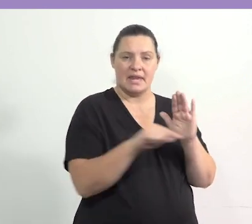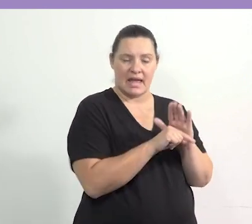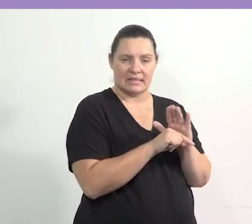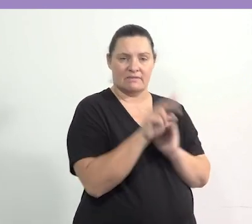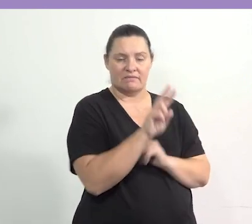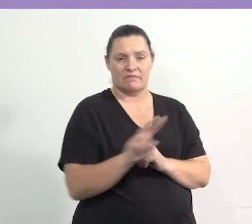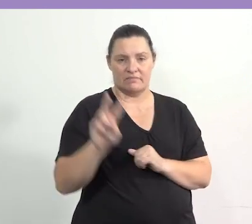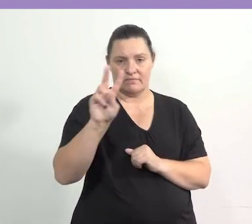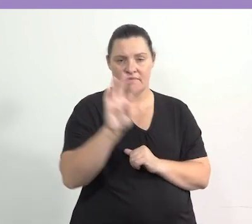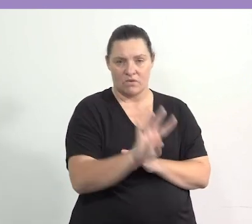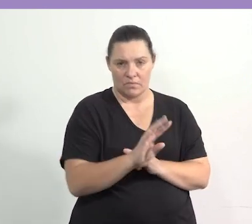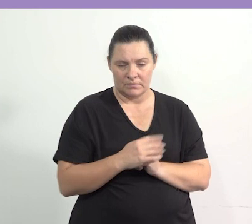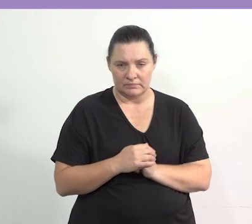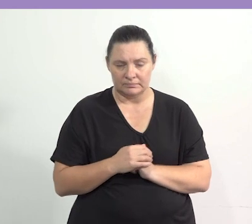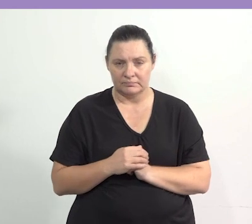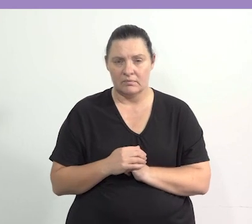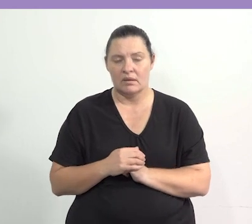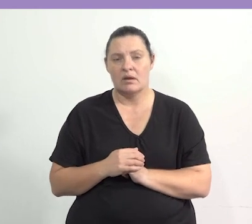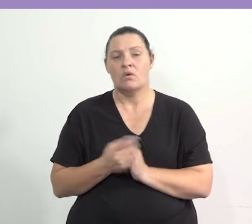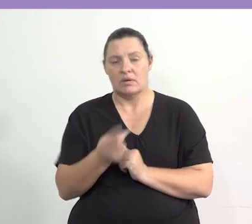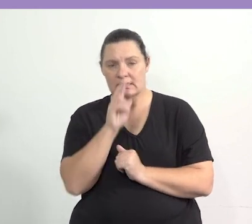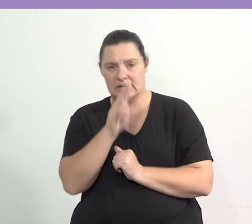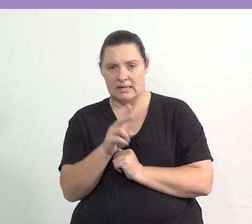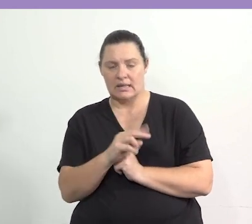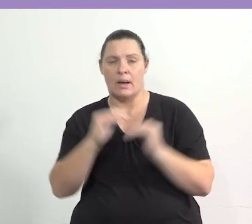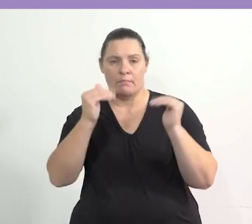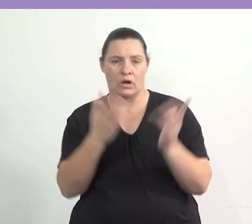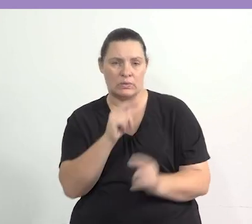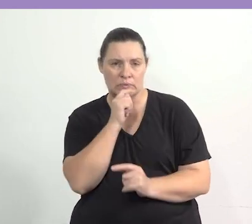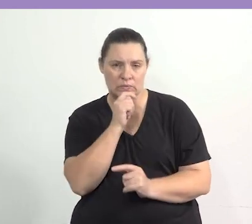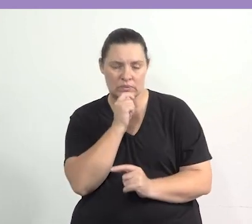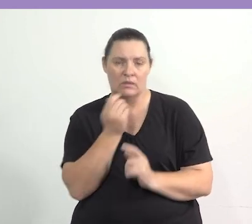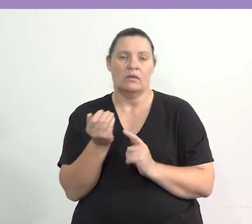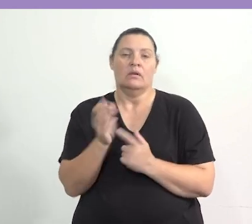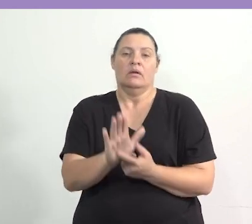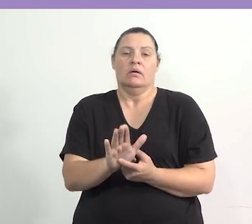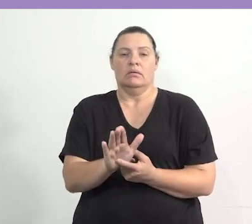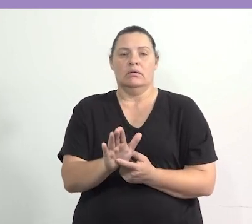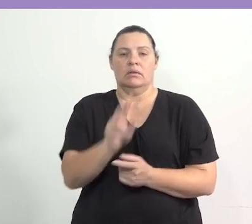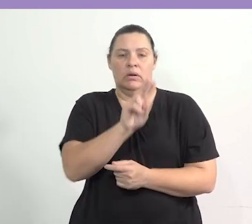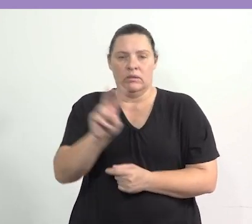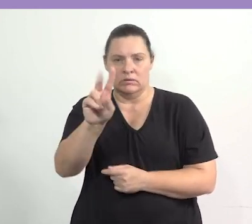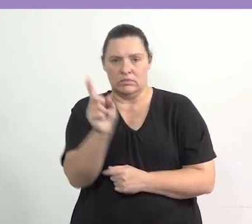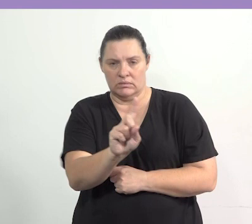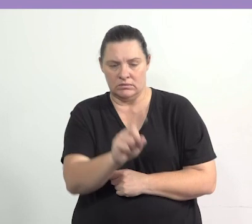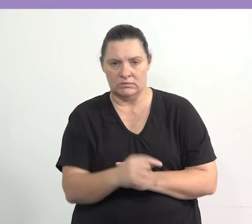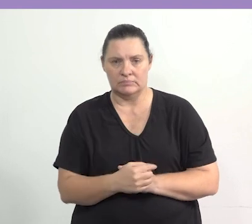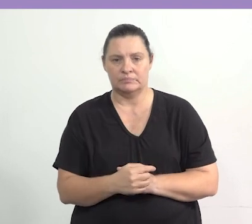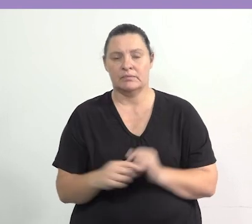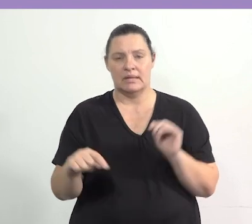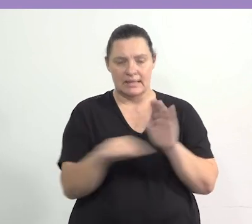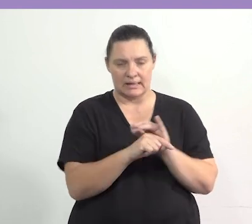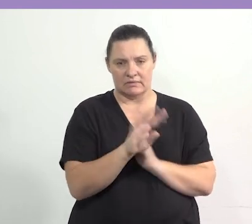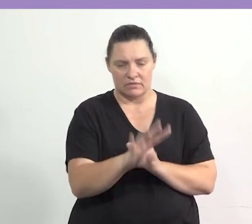a negative 4 squared? So as you can see, we've used brackets to show that what we are squaring is the